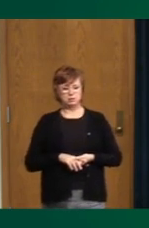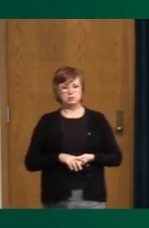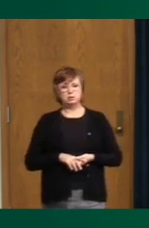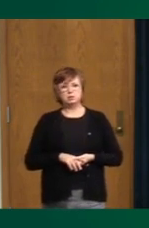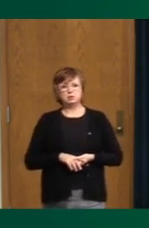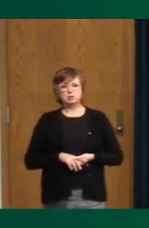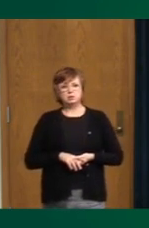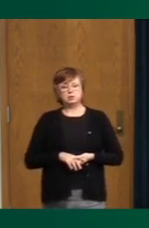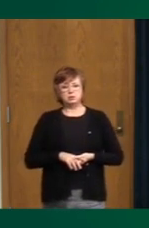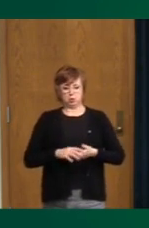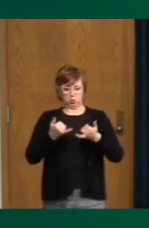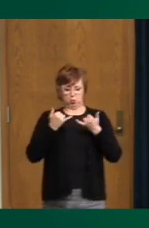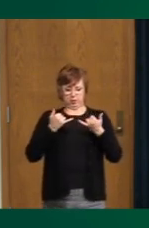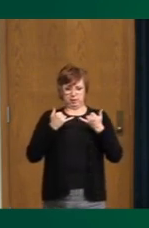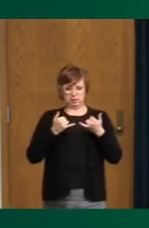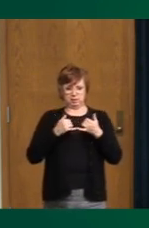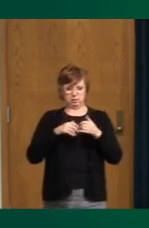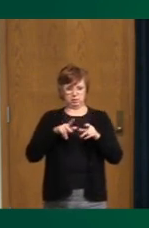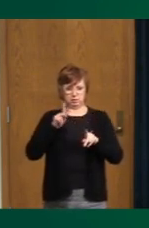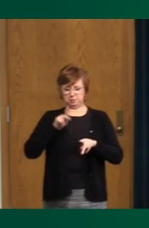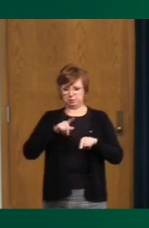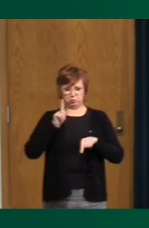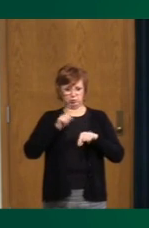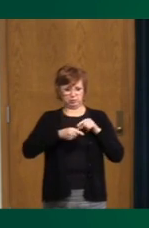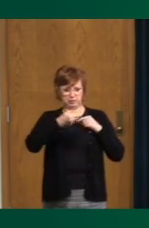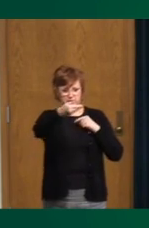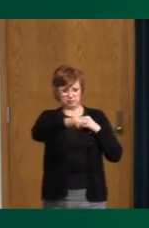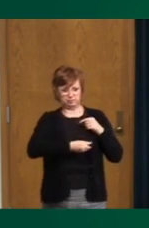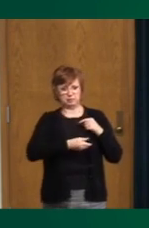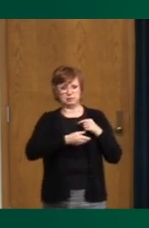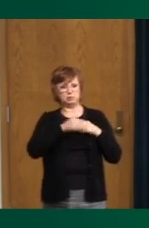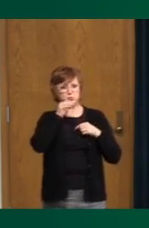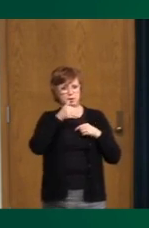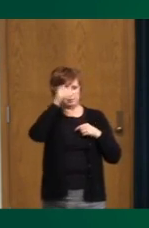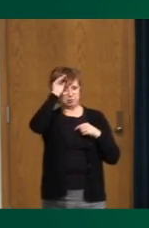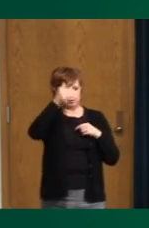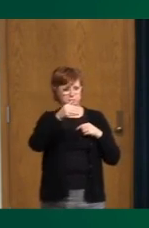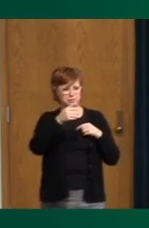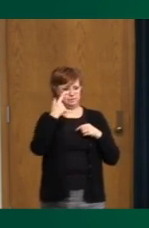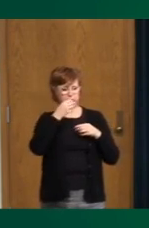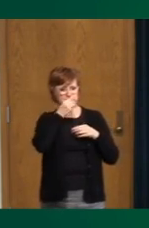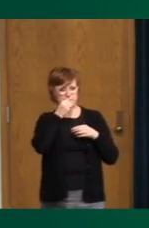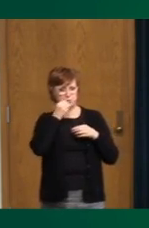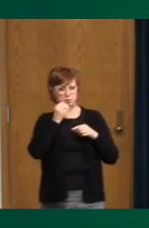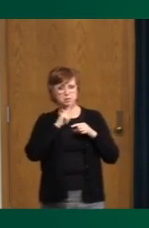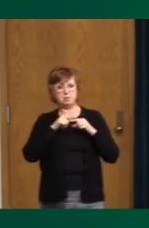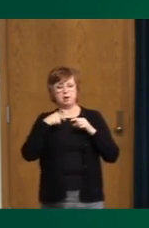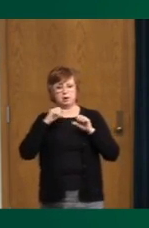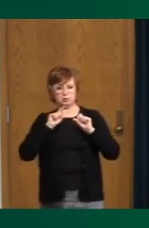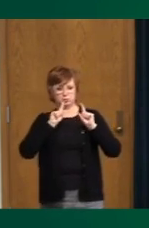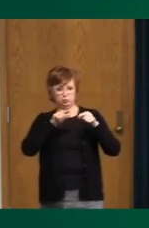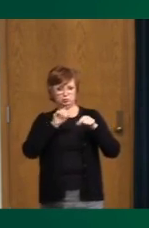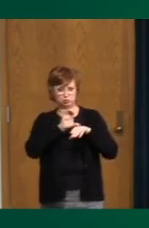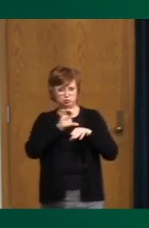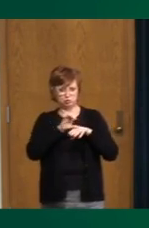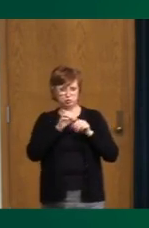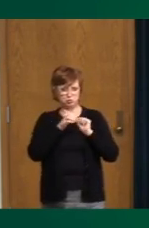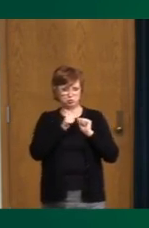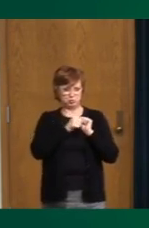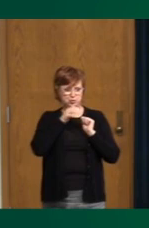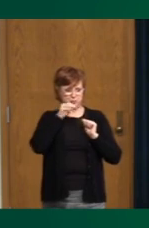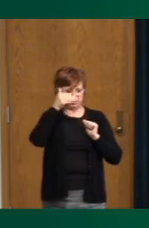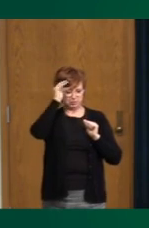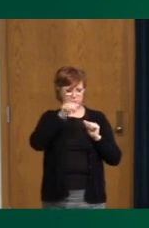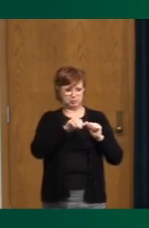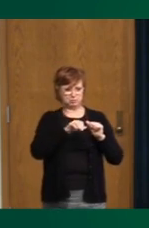now, people are unable to invite their grandparents over for a dinner, but they can go to church and see them where there's possibly over 100 people. So